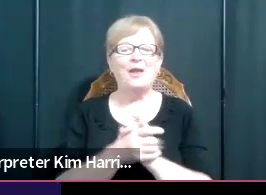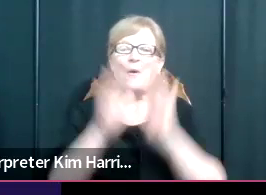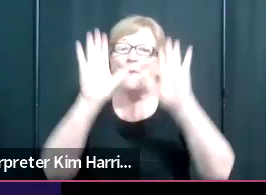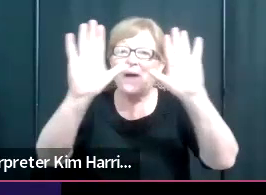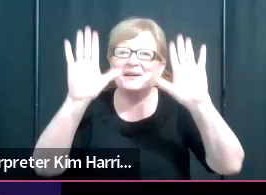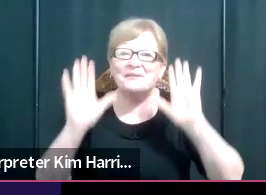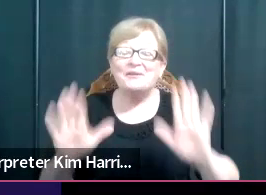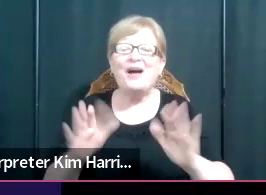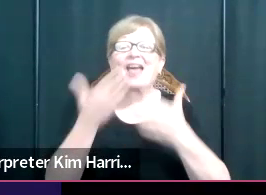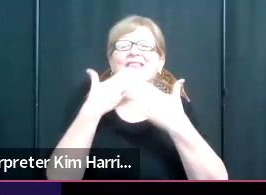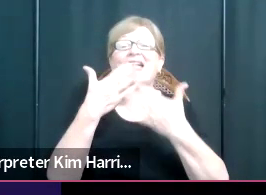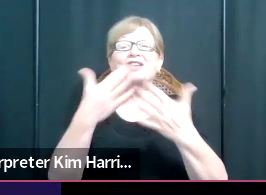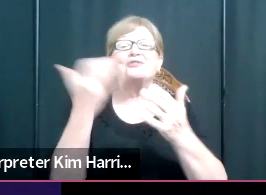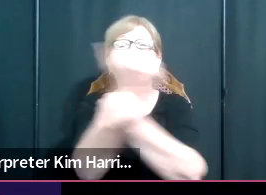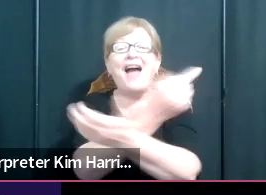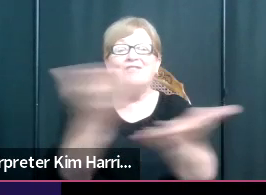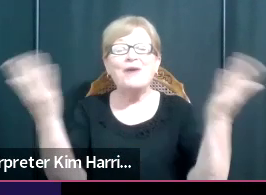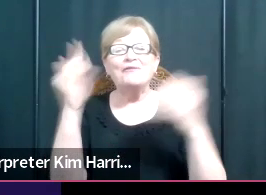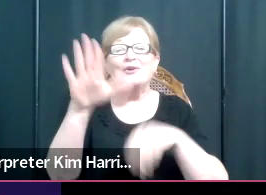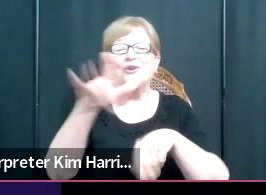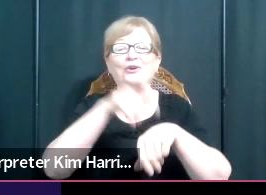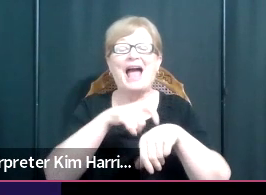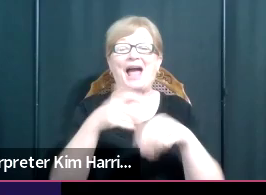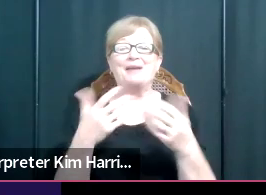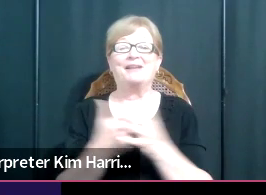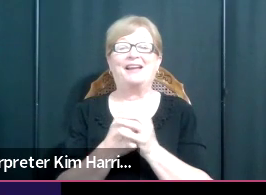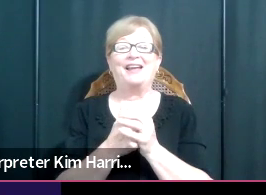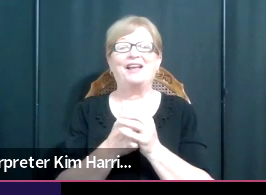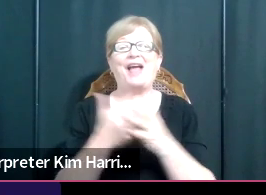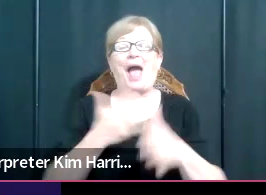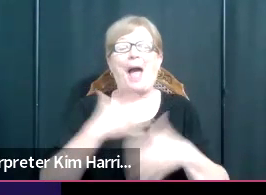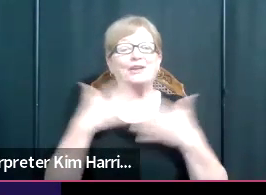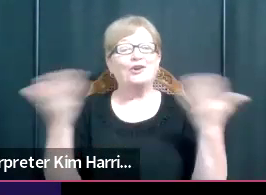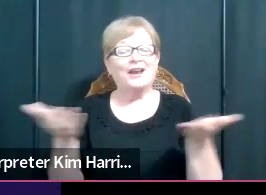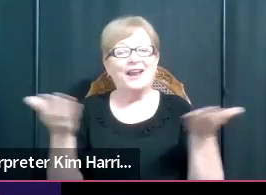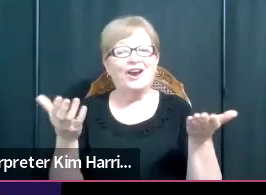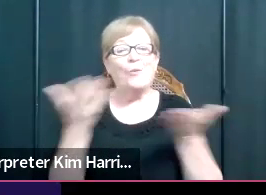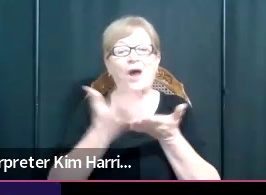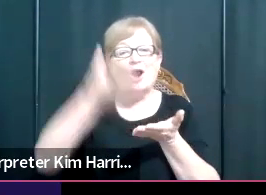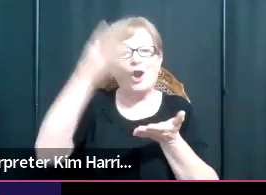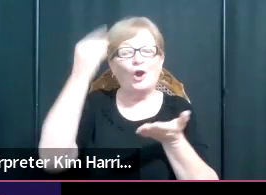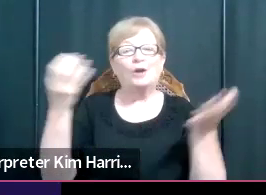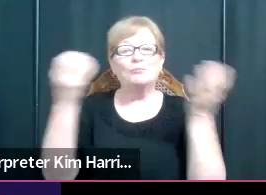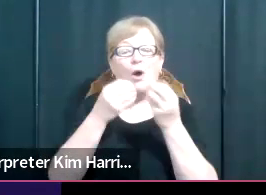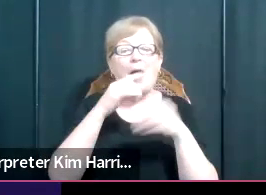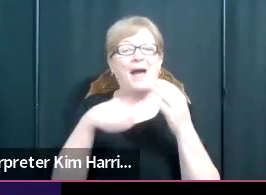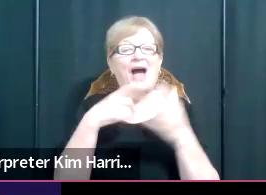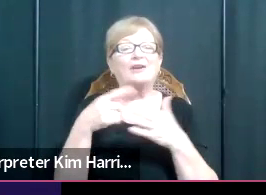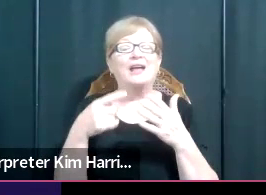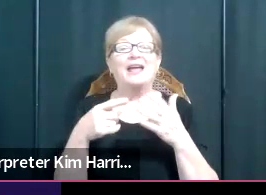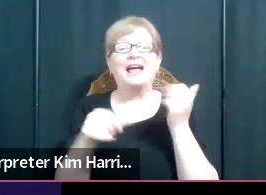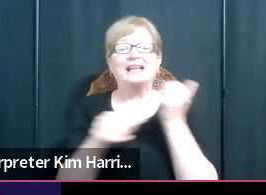Wonderful. Thank you everyone for your time today. We're so glad that you're here and wanted to learn more about assistive